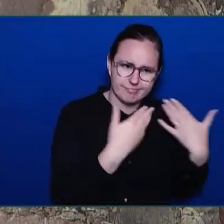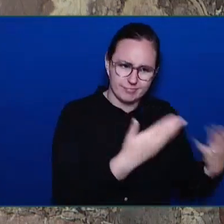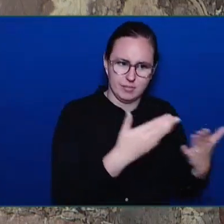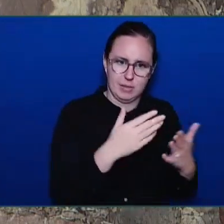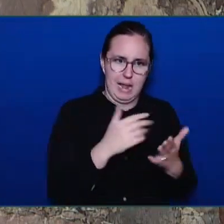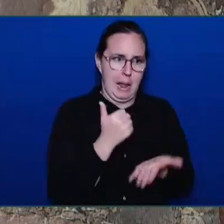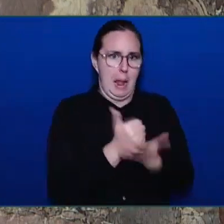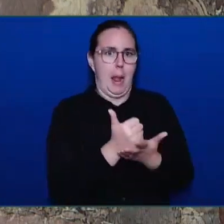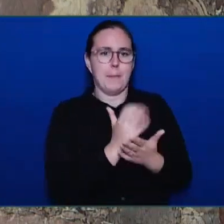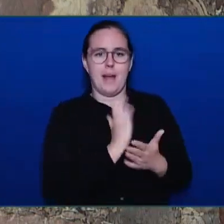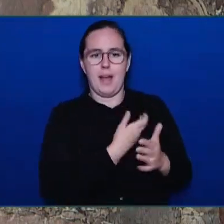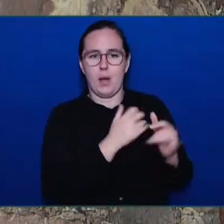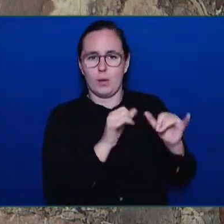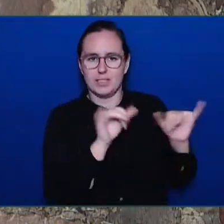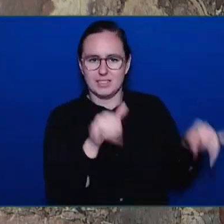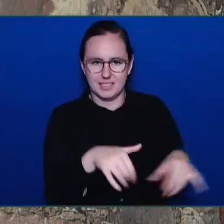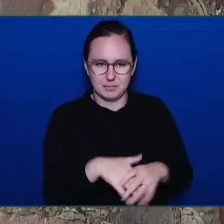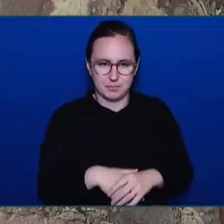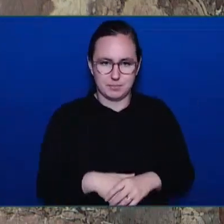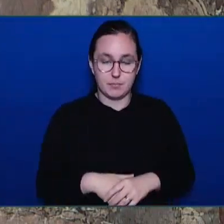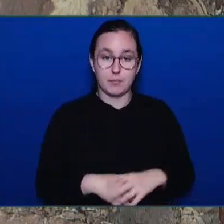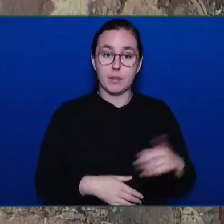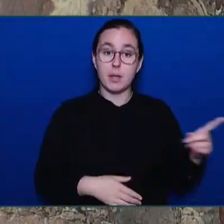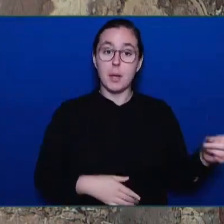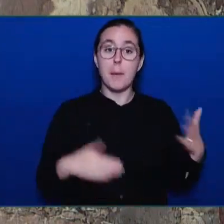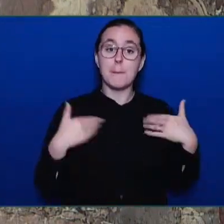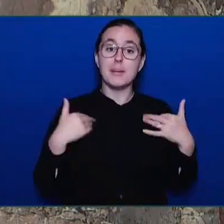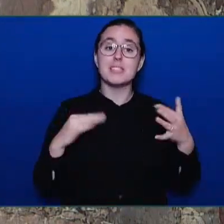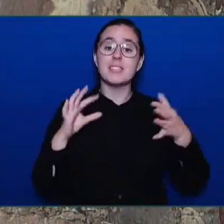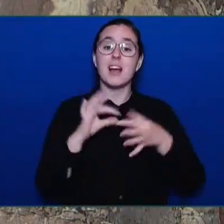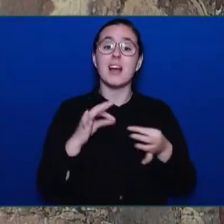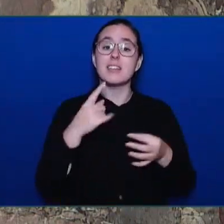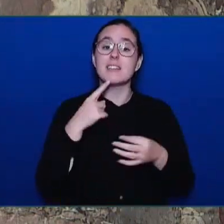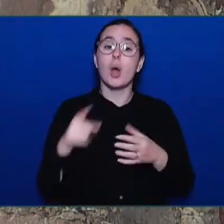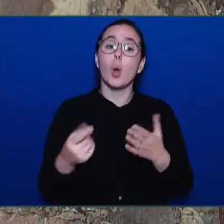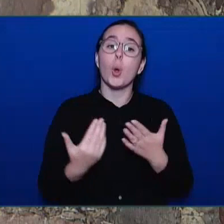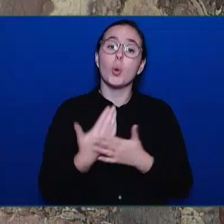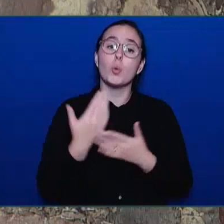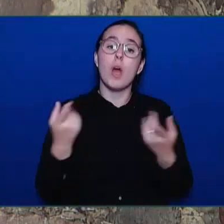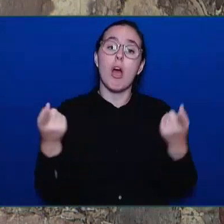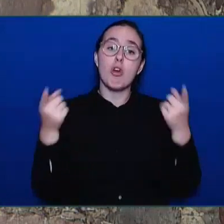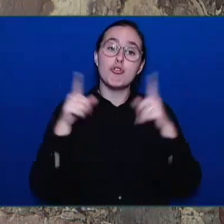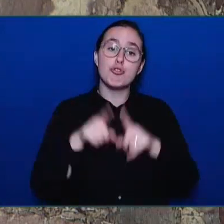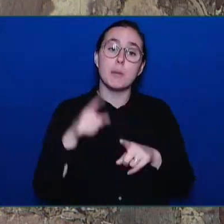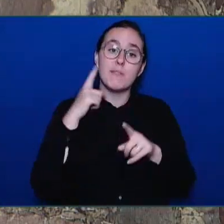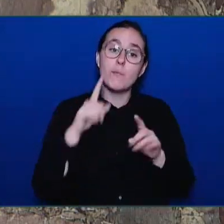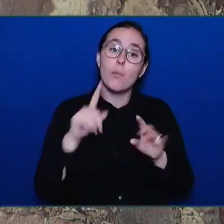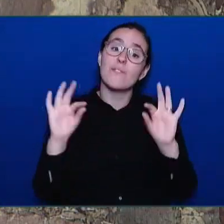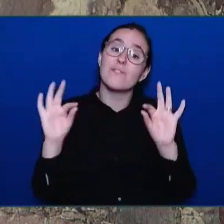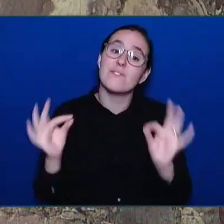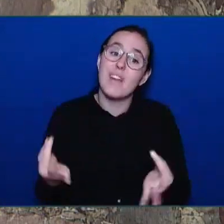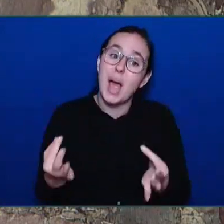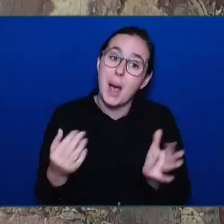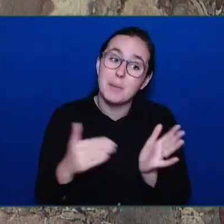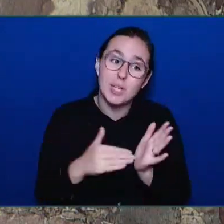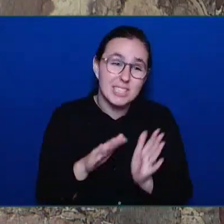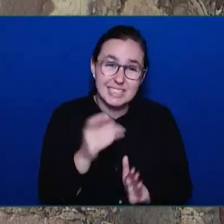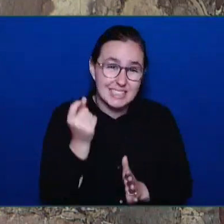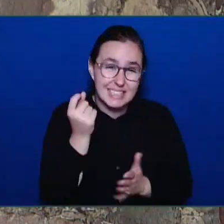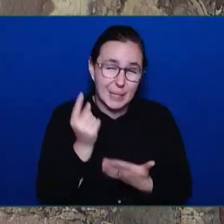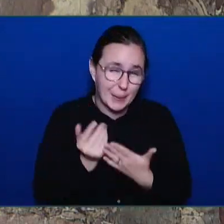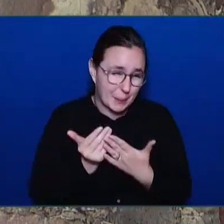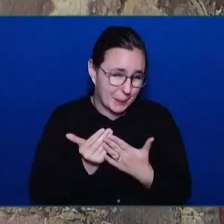doctors. This is a huge thing, incenting people to take more patients, to work longer